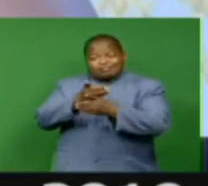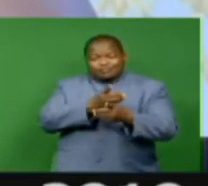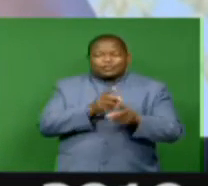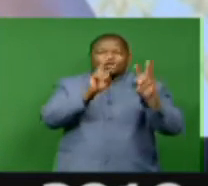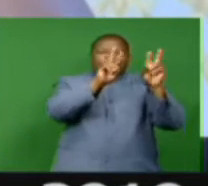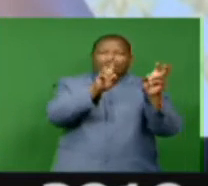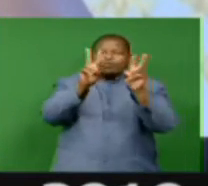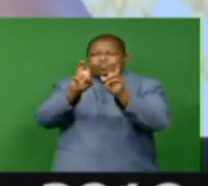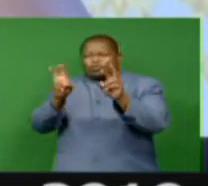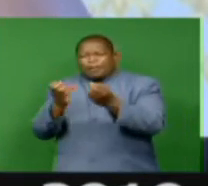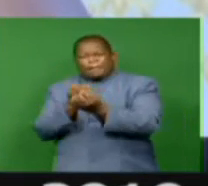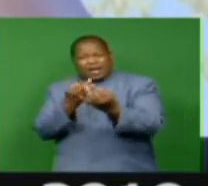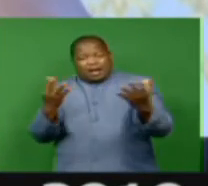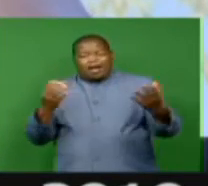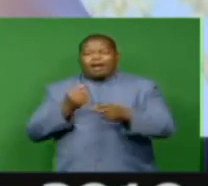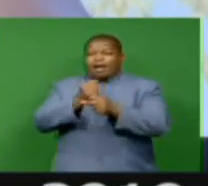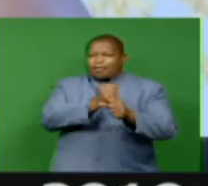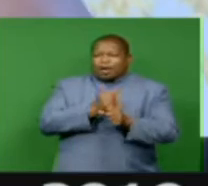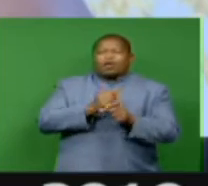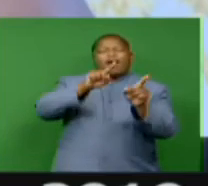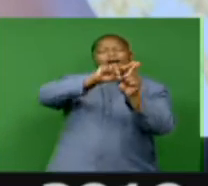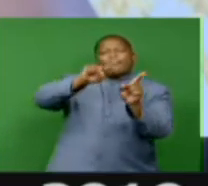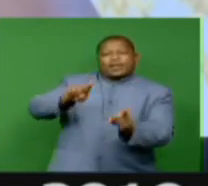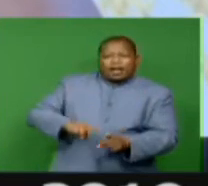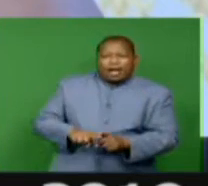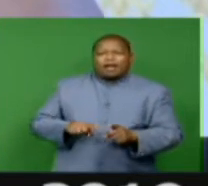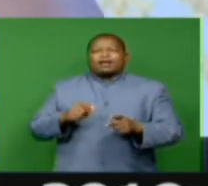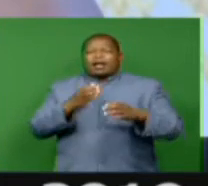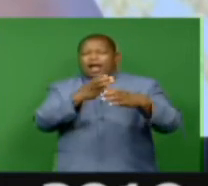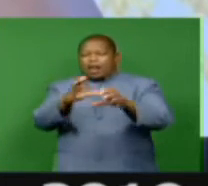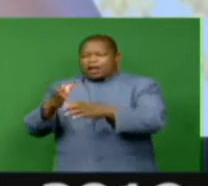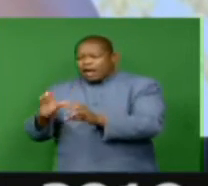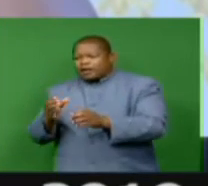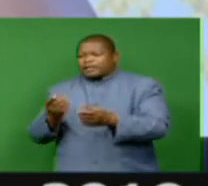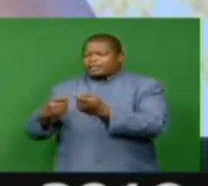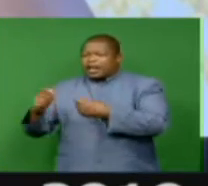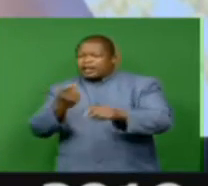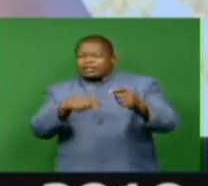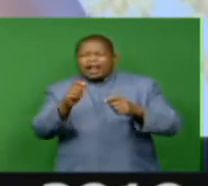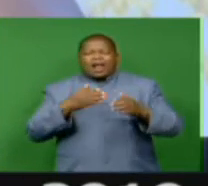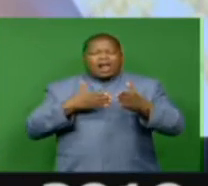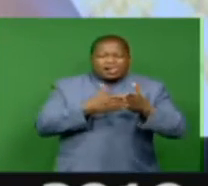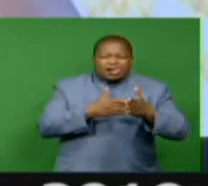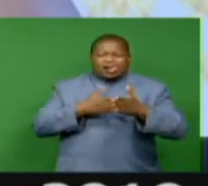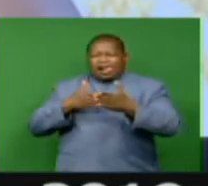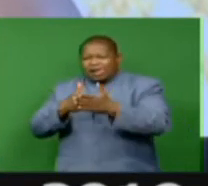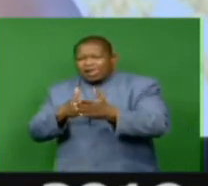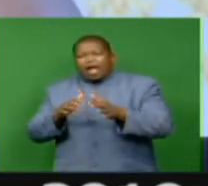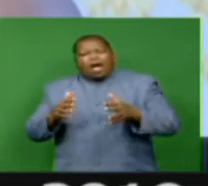the discussions was the determination of Africans to bring down all the barriers